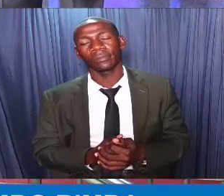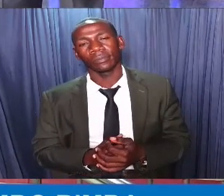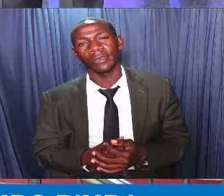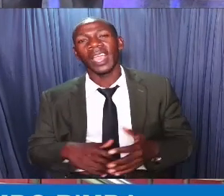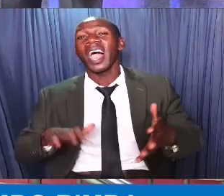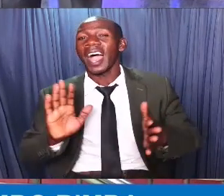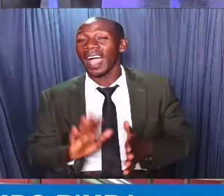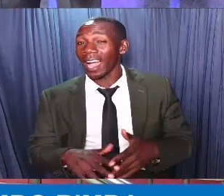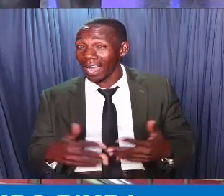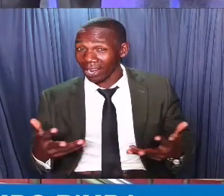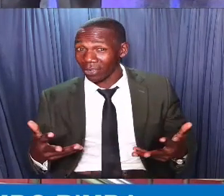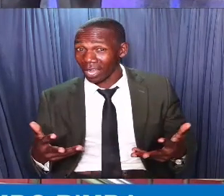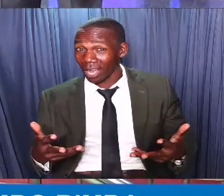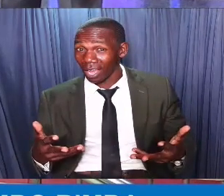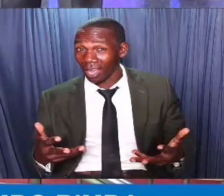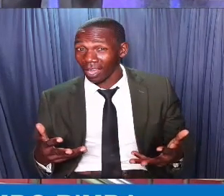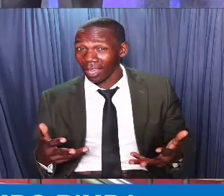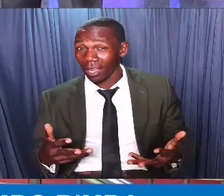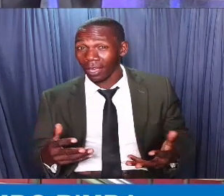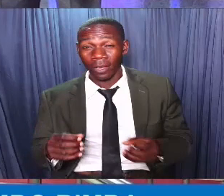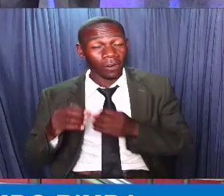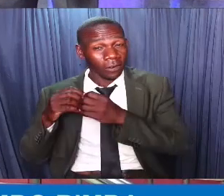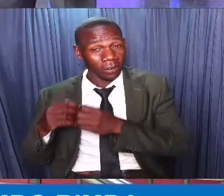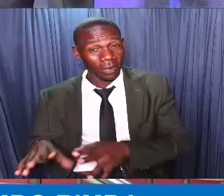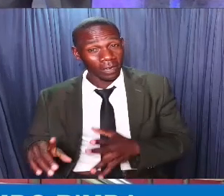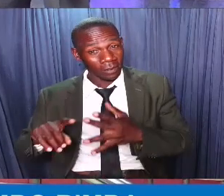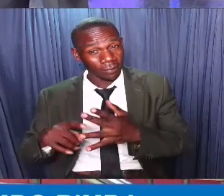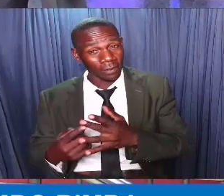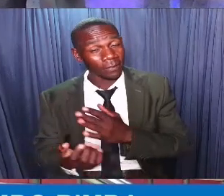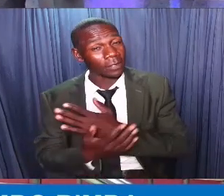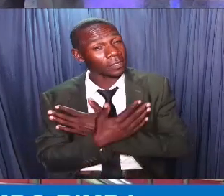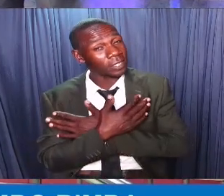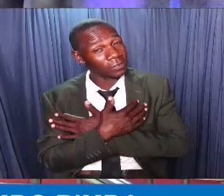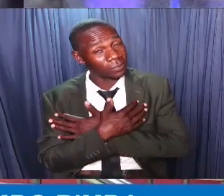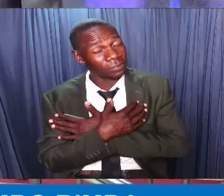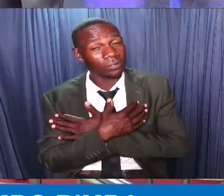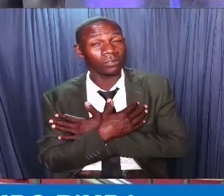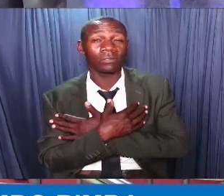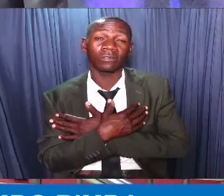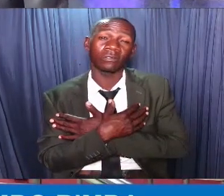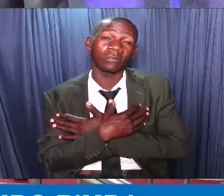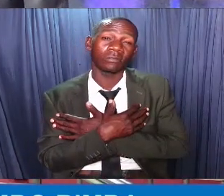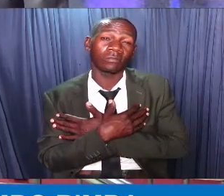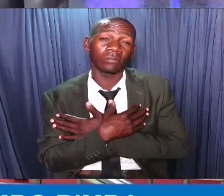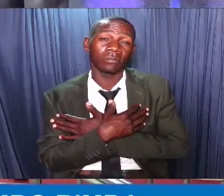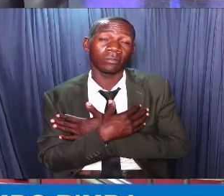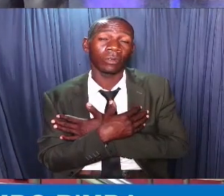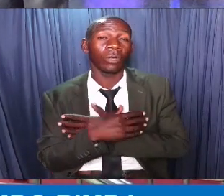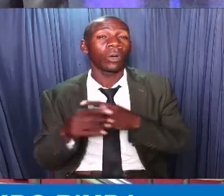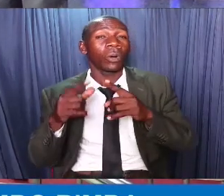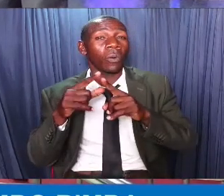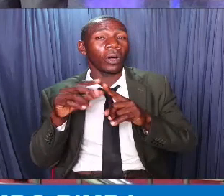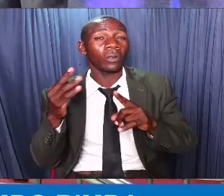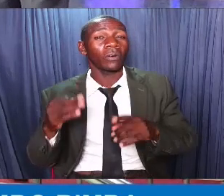Hallelujah. Hallelujah. Hallelujah. Mumeacha upendo wa kwanza. You forsaken the first love. Na neno la Mungu ndio